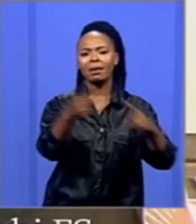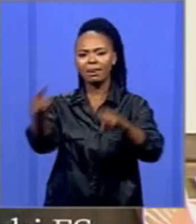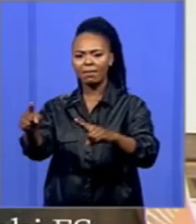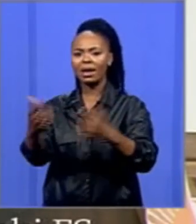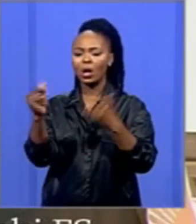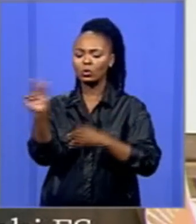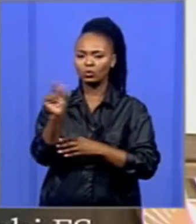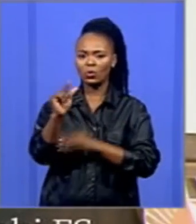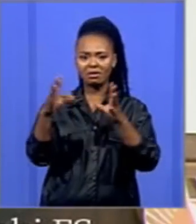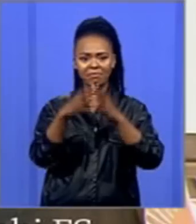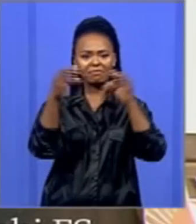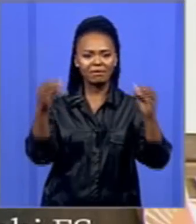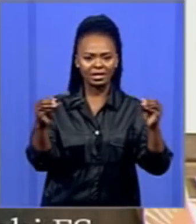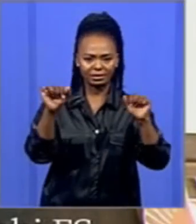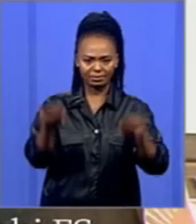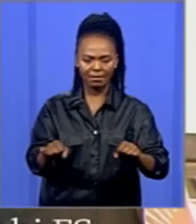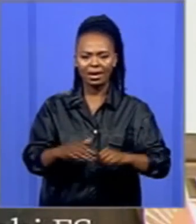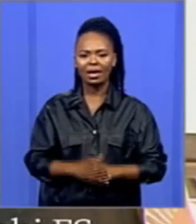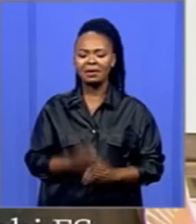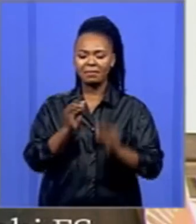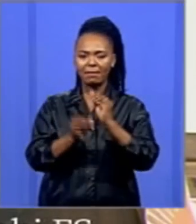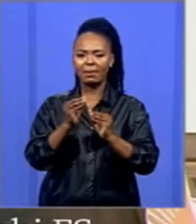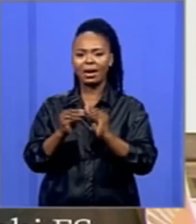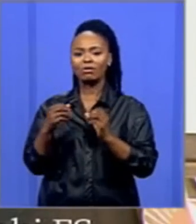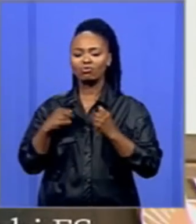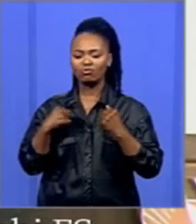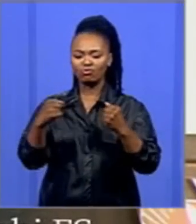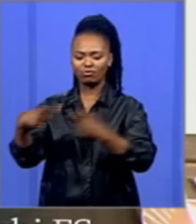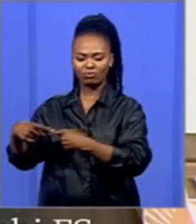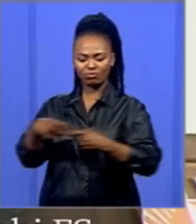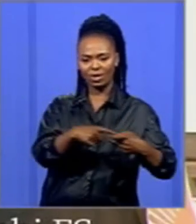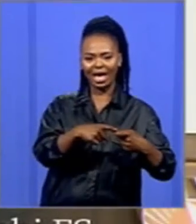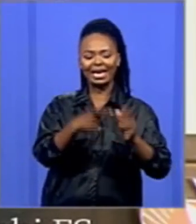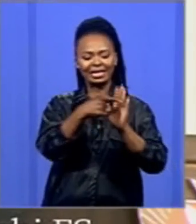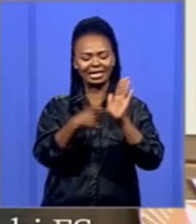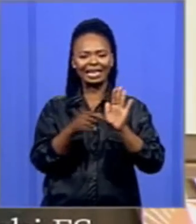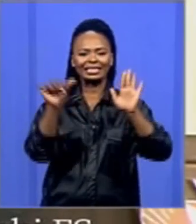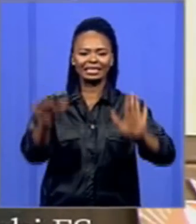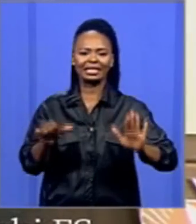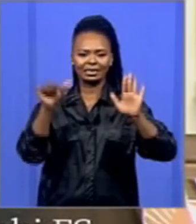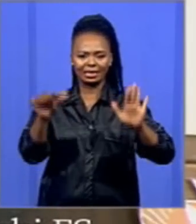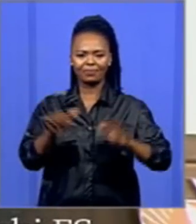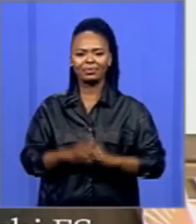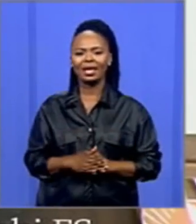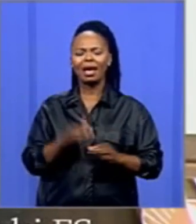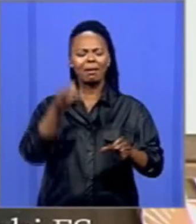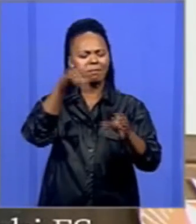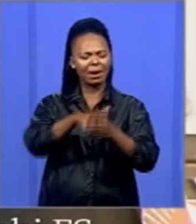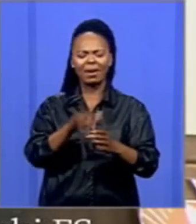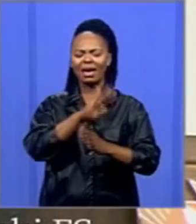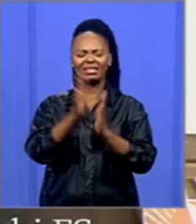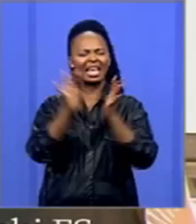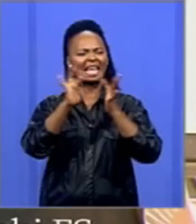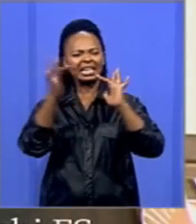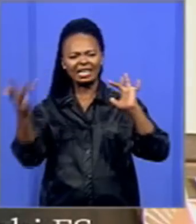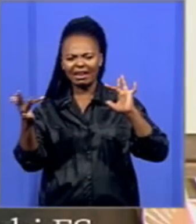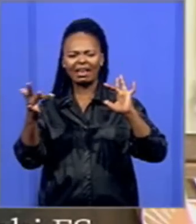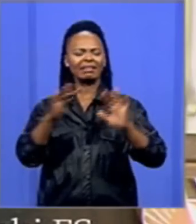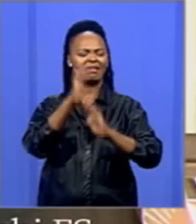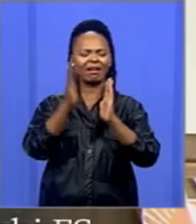ke di bone ba re ba di tiliba ka di 15 re a o di tsia re di kenye di internet di dilo tse ka moka le batlegang